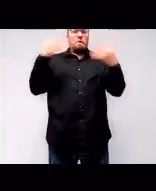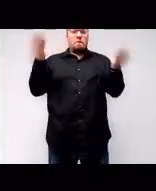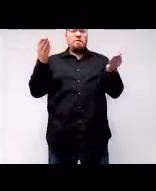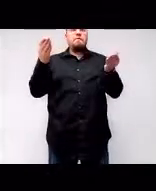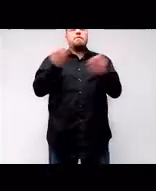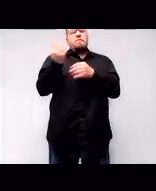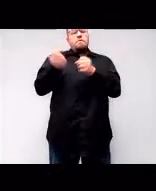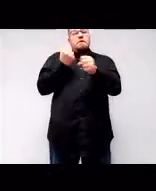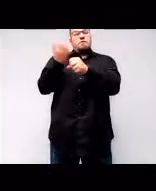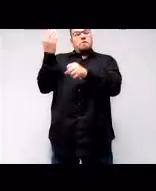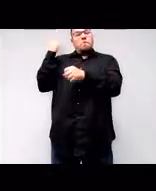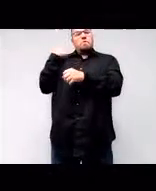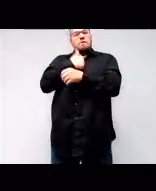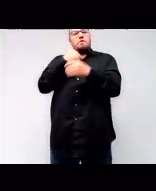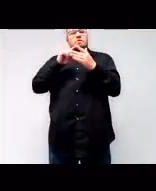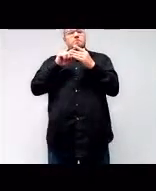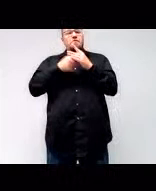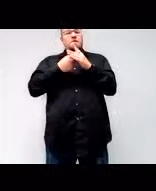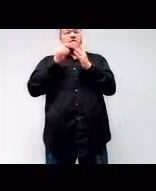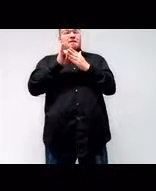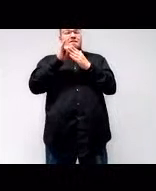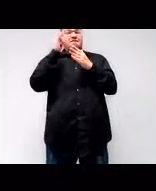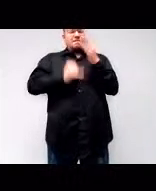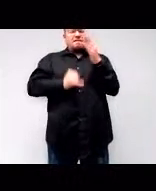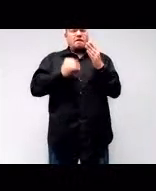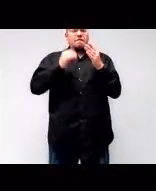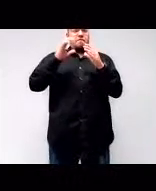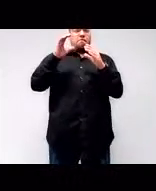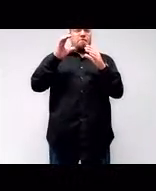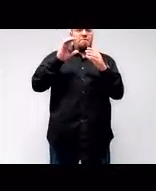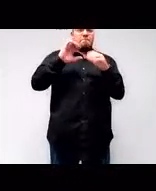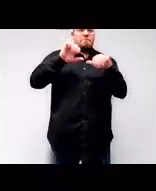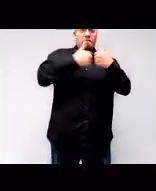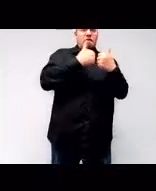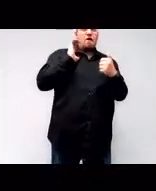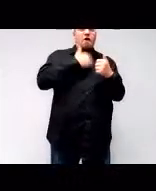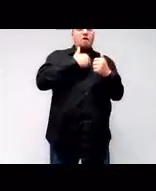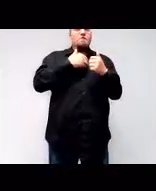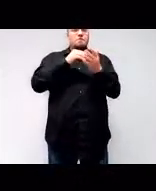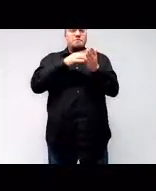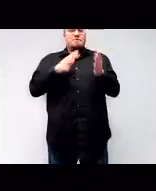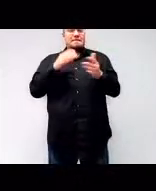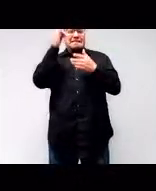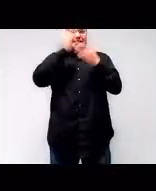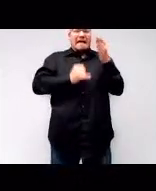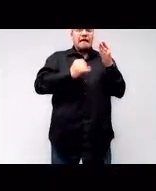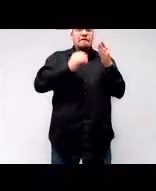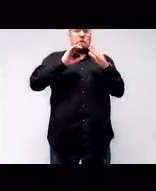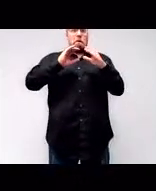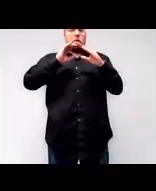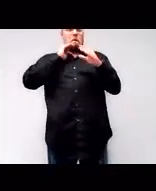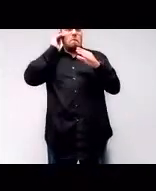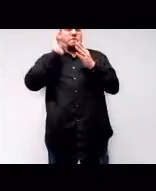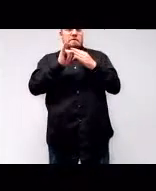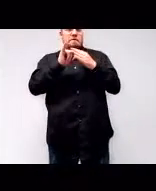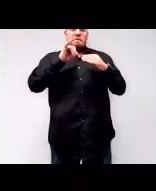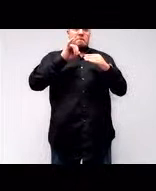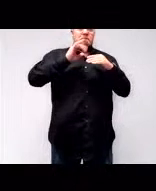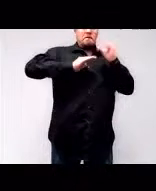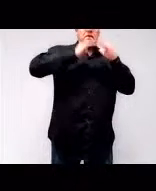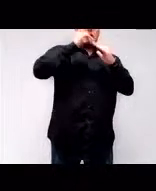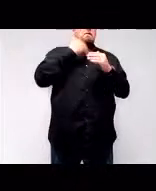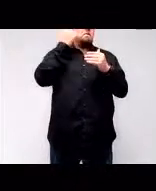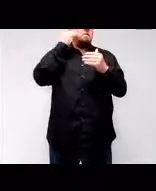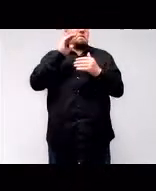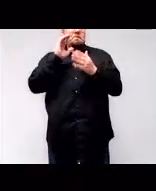design contest. Our students literally design the home that gets built. And I don't know anyone anywhere doing that. Our